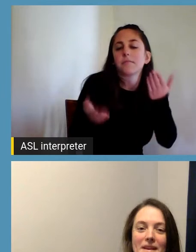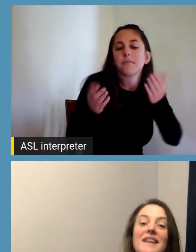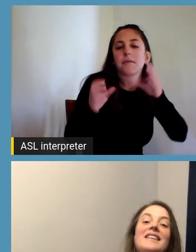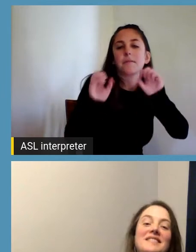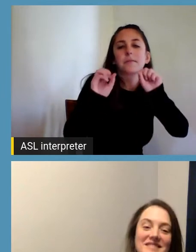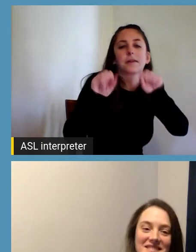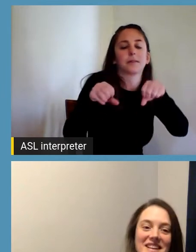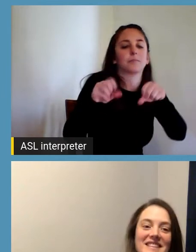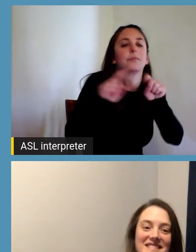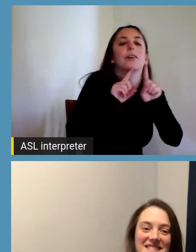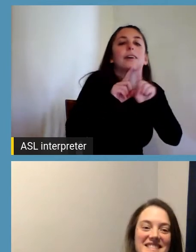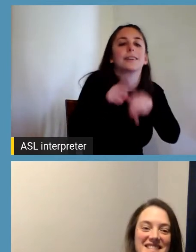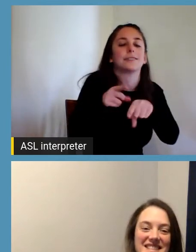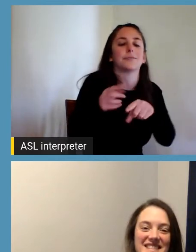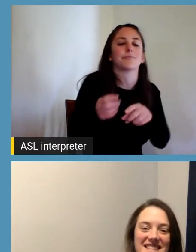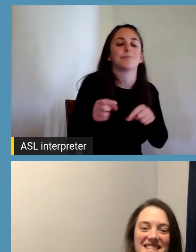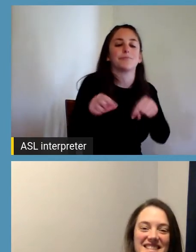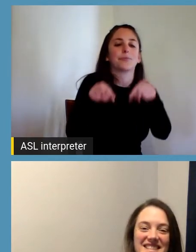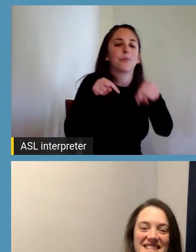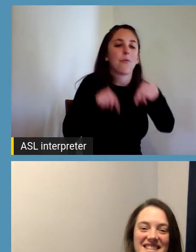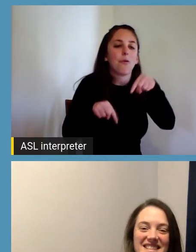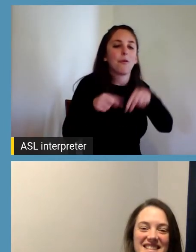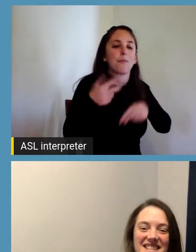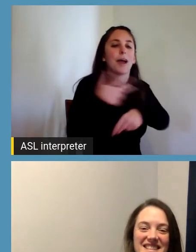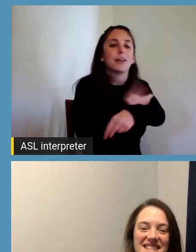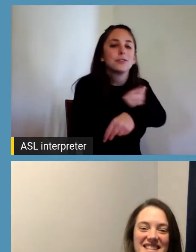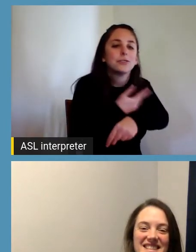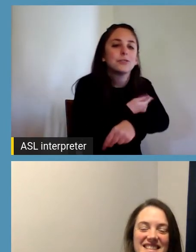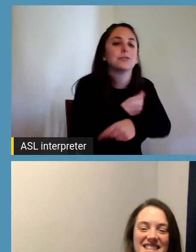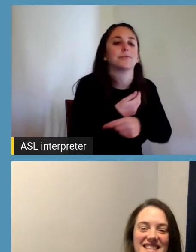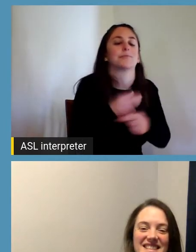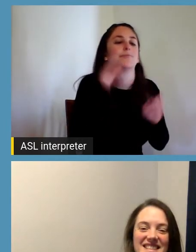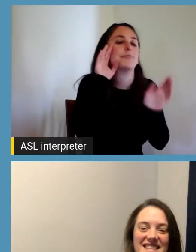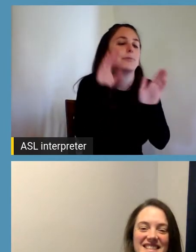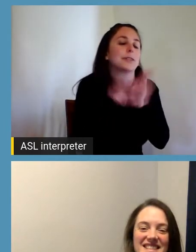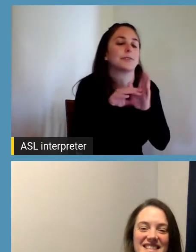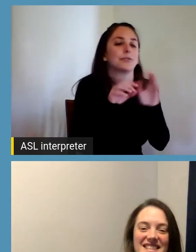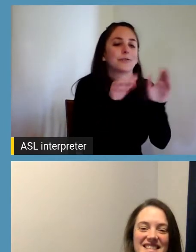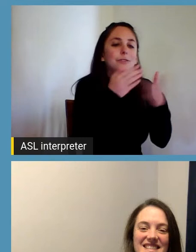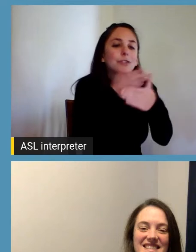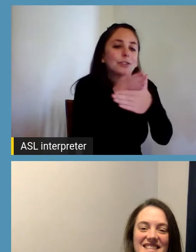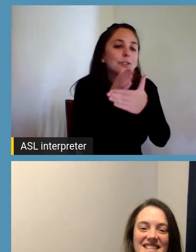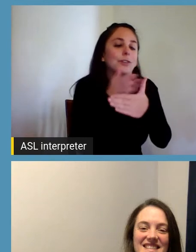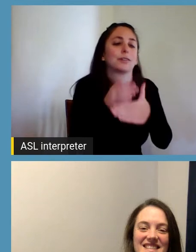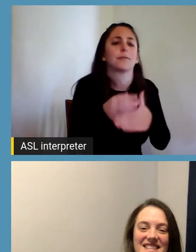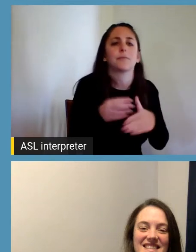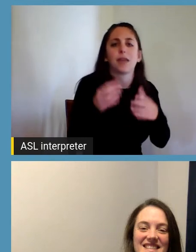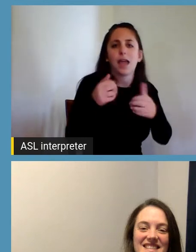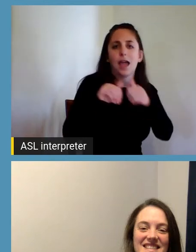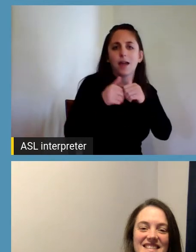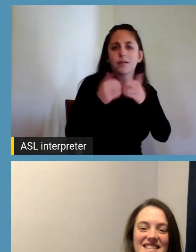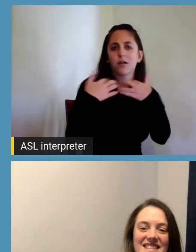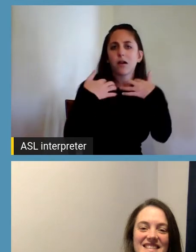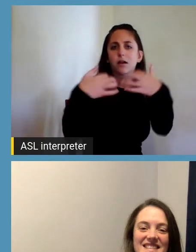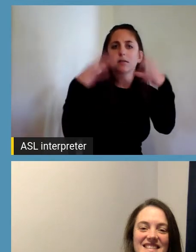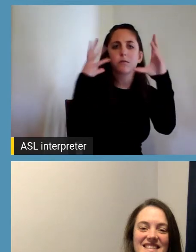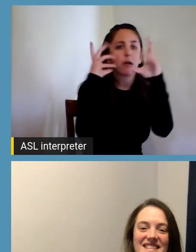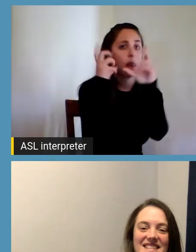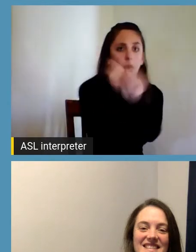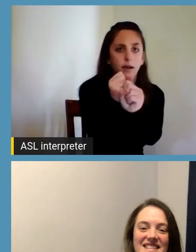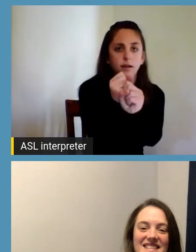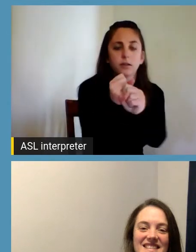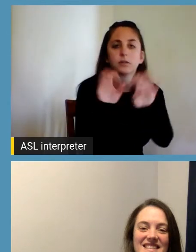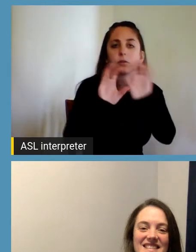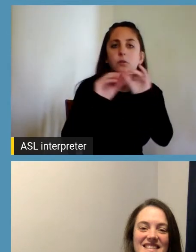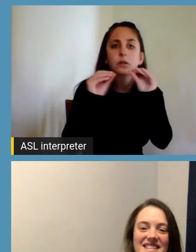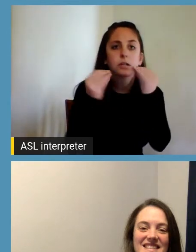that you shared. Yeah. What is the best way to draw an audience's attention to an organization, and what kind of data should we be paying attention